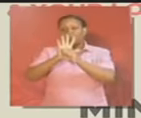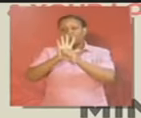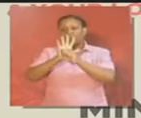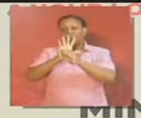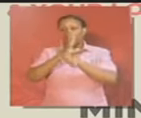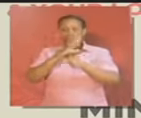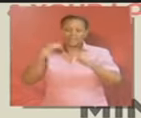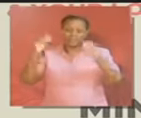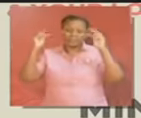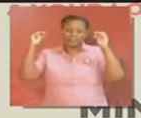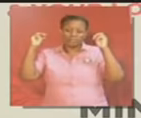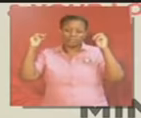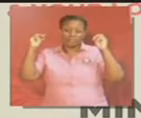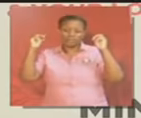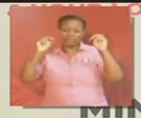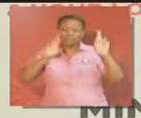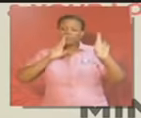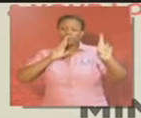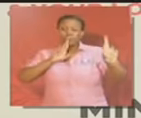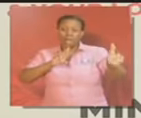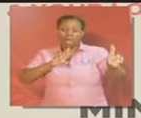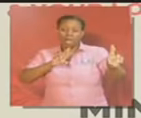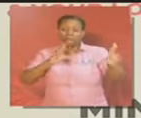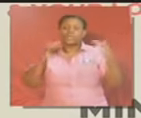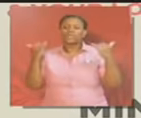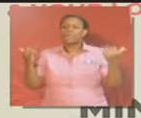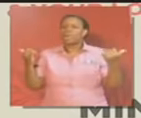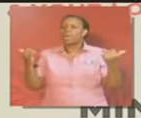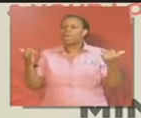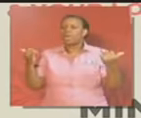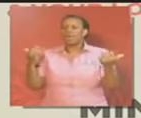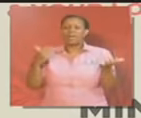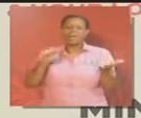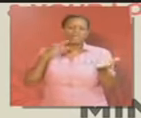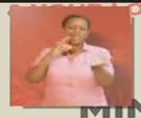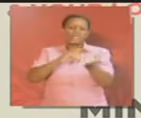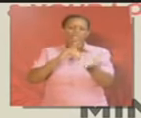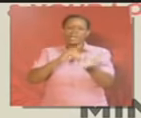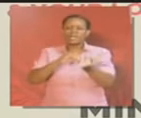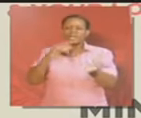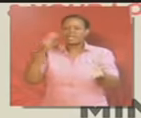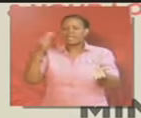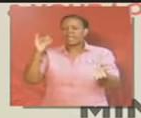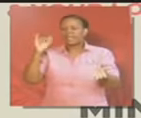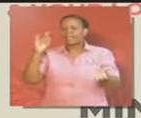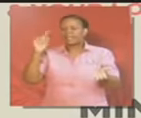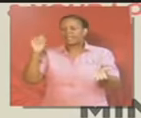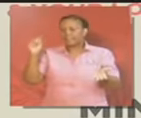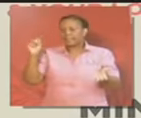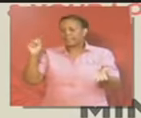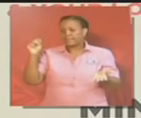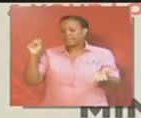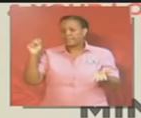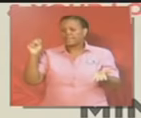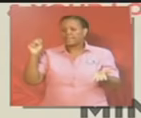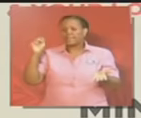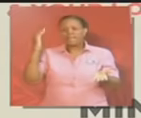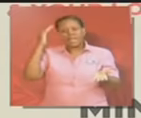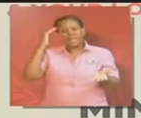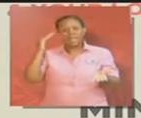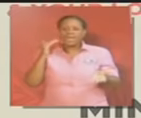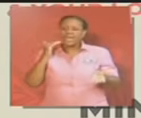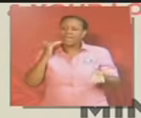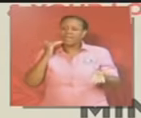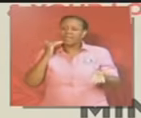are Dr. Avery Hines, Technical Director of the Epidemiology Division at the Ministry of Health, Mr. Ronald